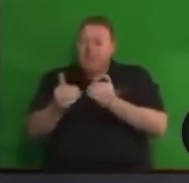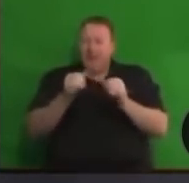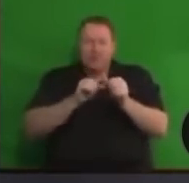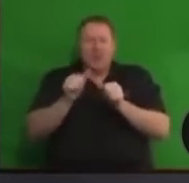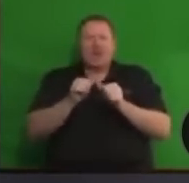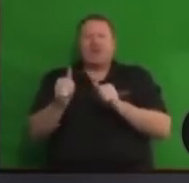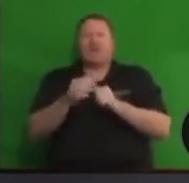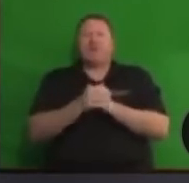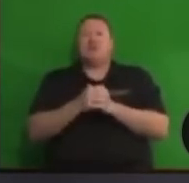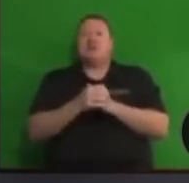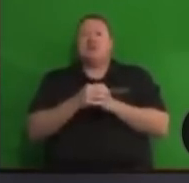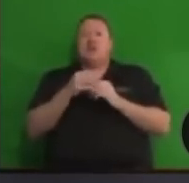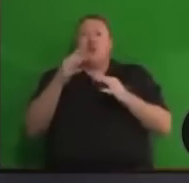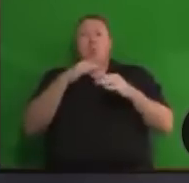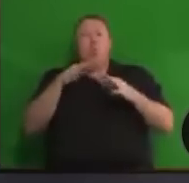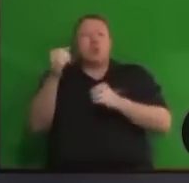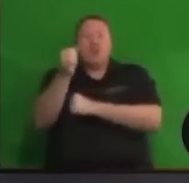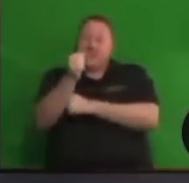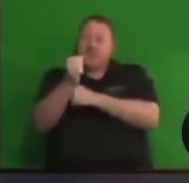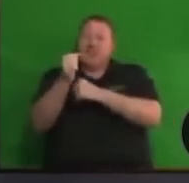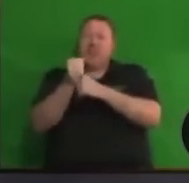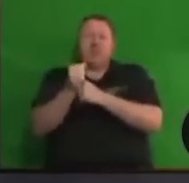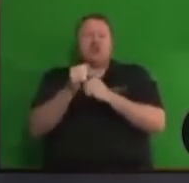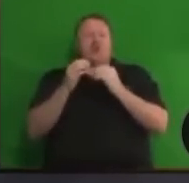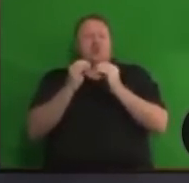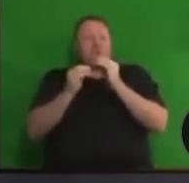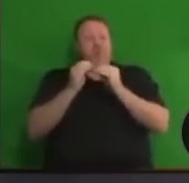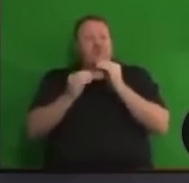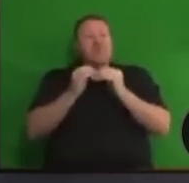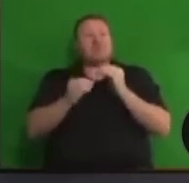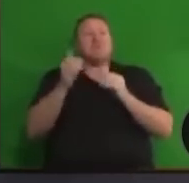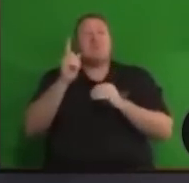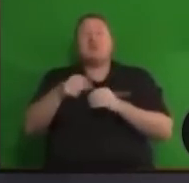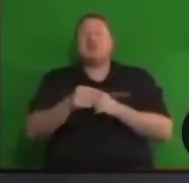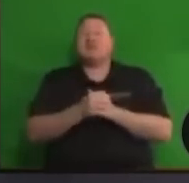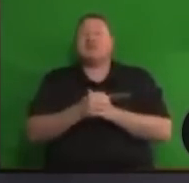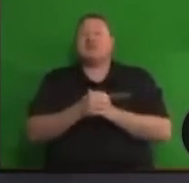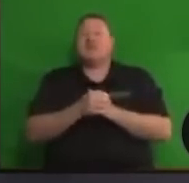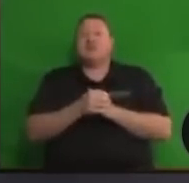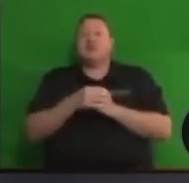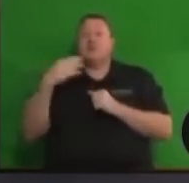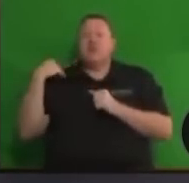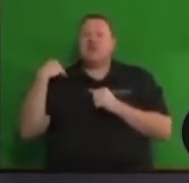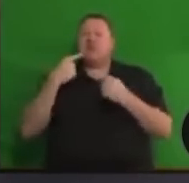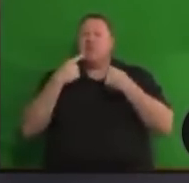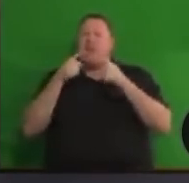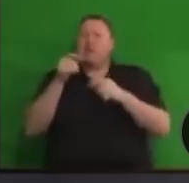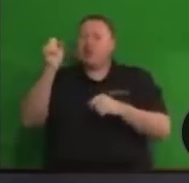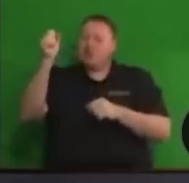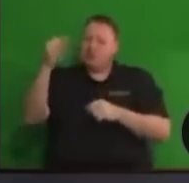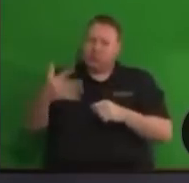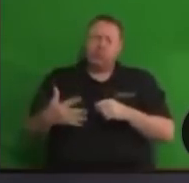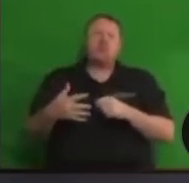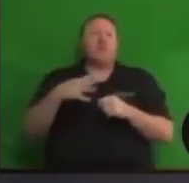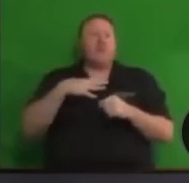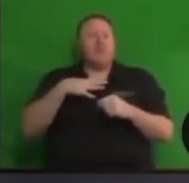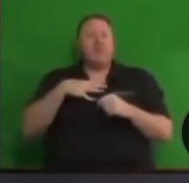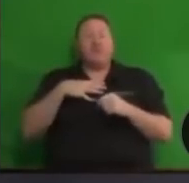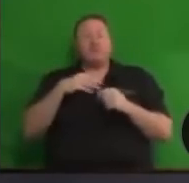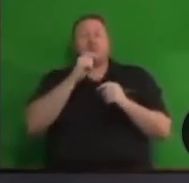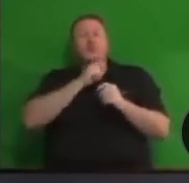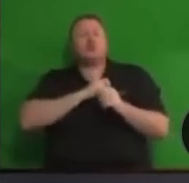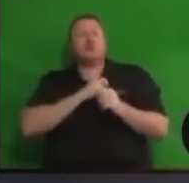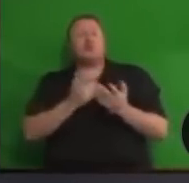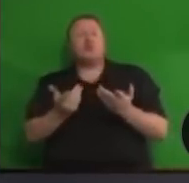for infrastructure, and newly licensing requirements for water providers to ensure accountability. The